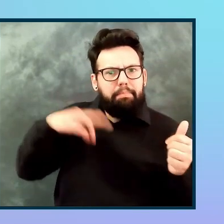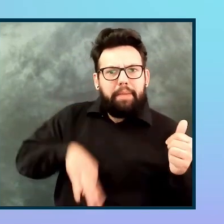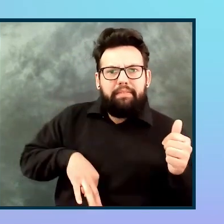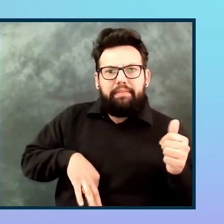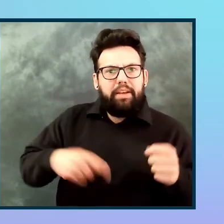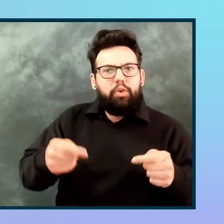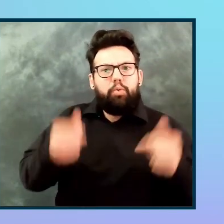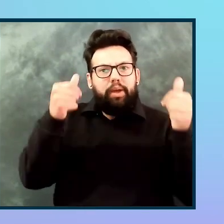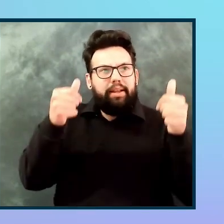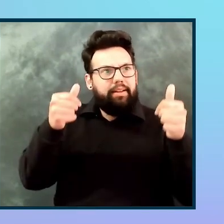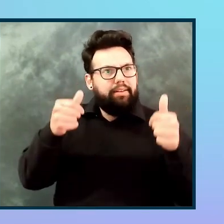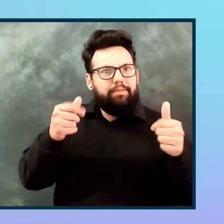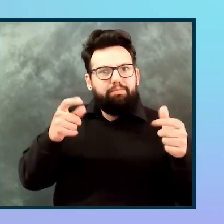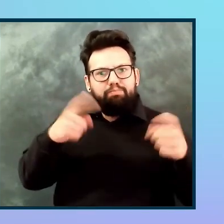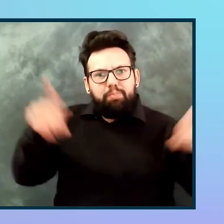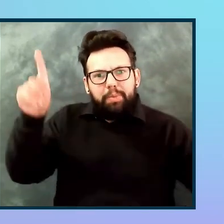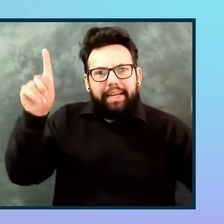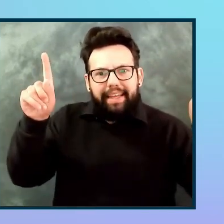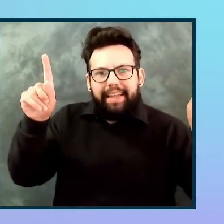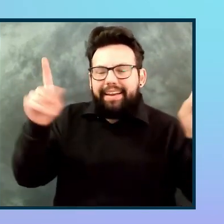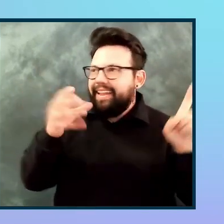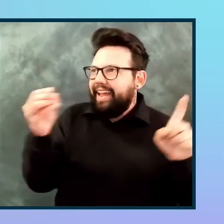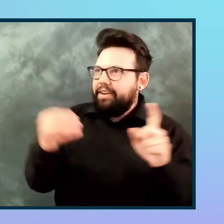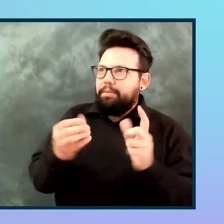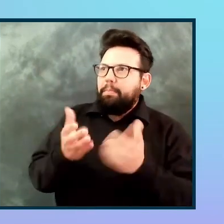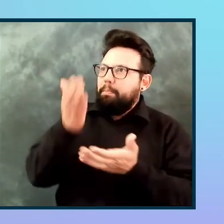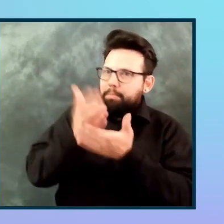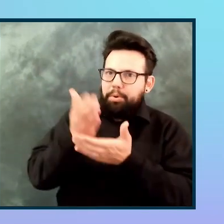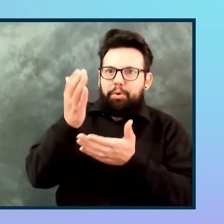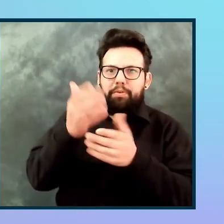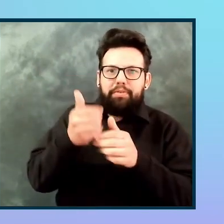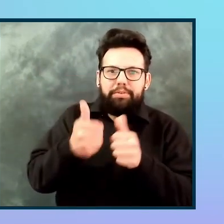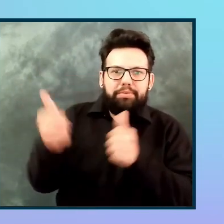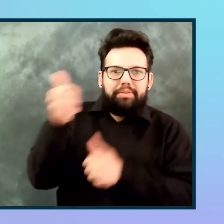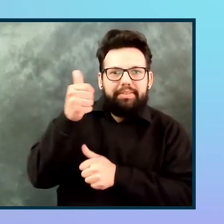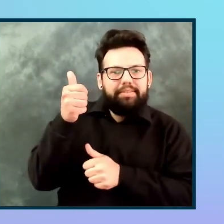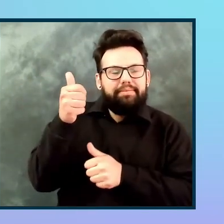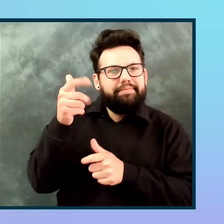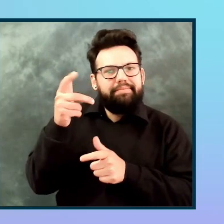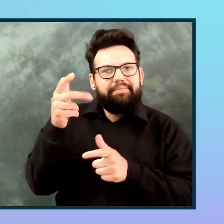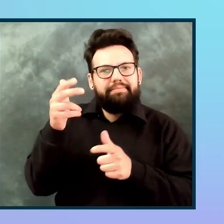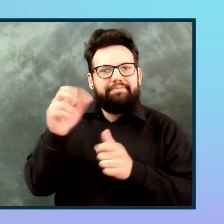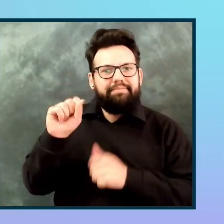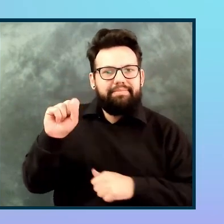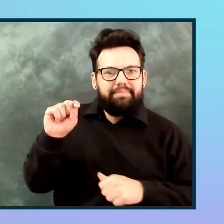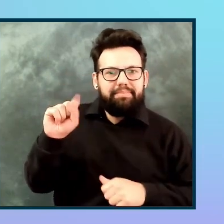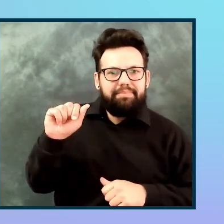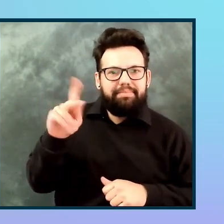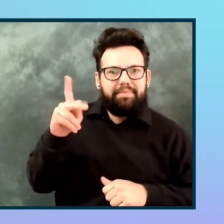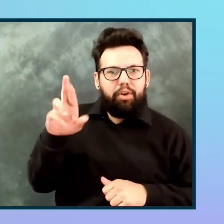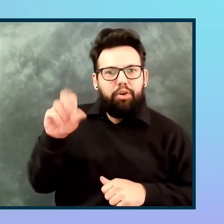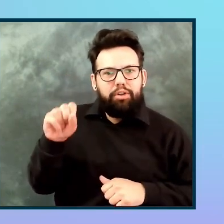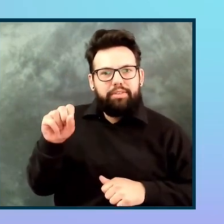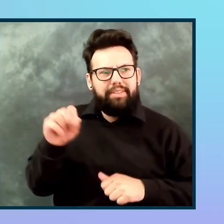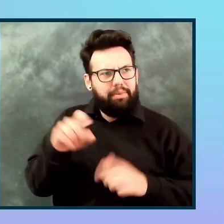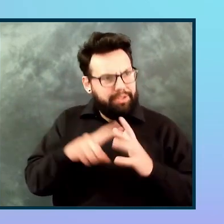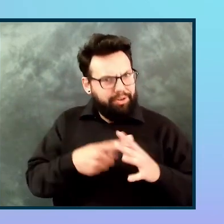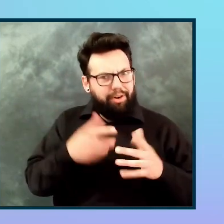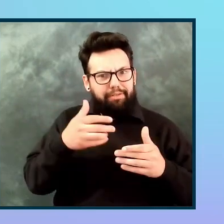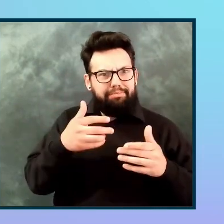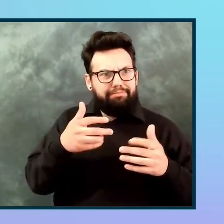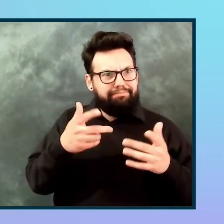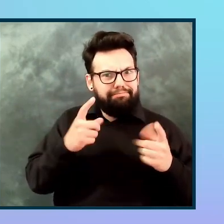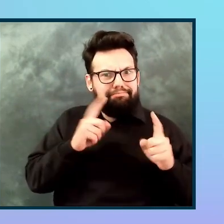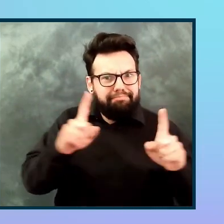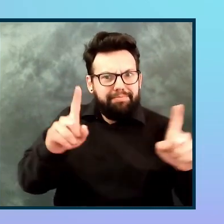we want to do the work, that there are ways to do the work that may not be as extensive as creating a whole program. So starting with